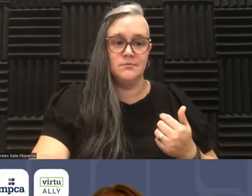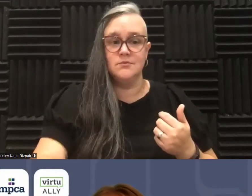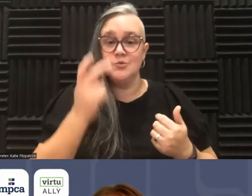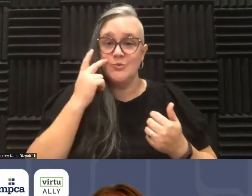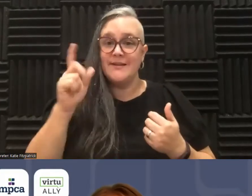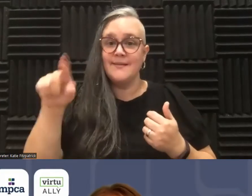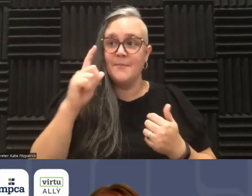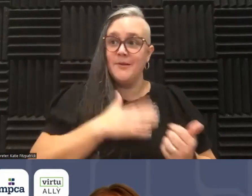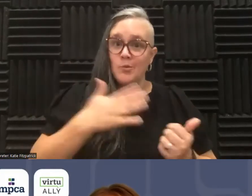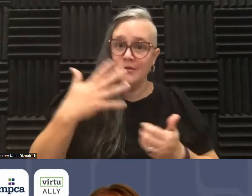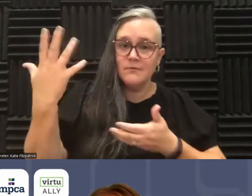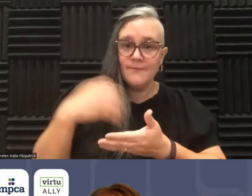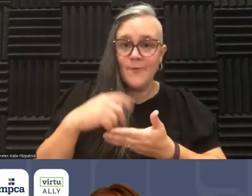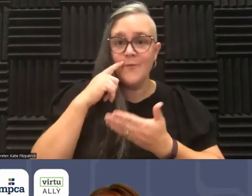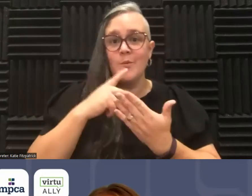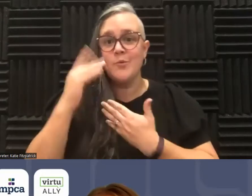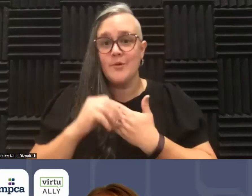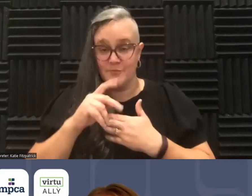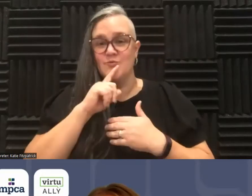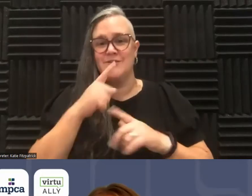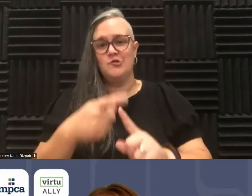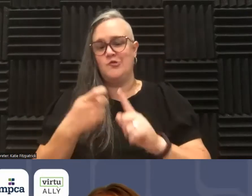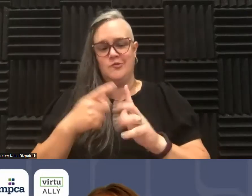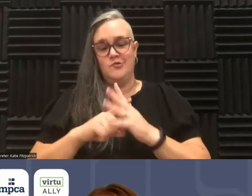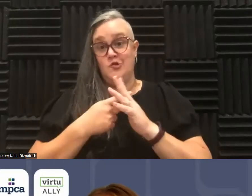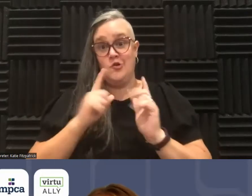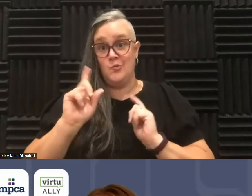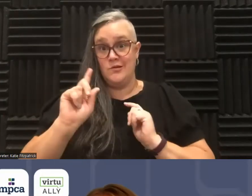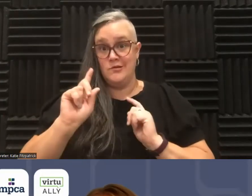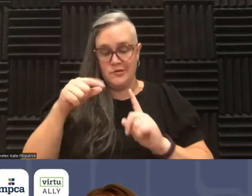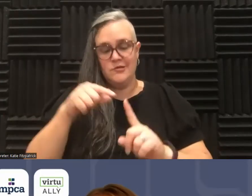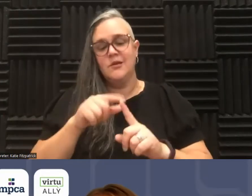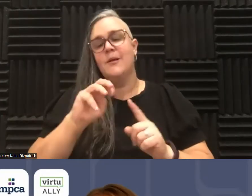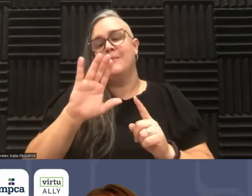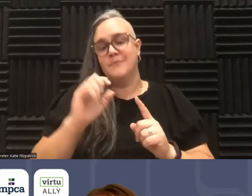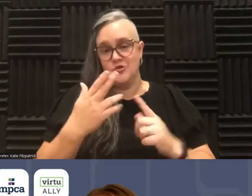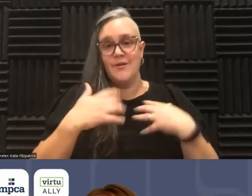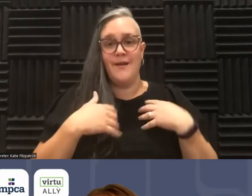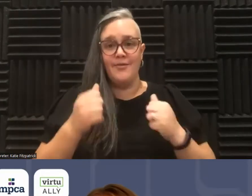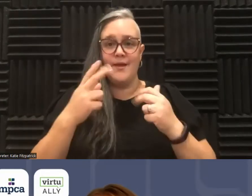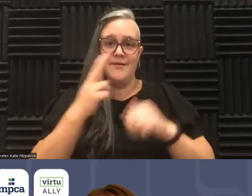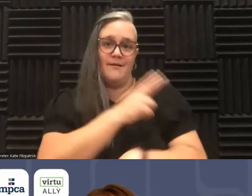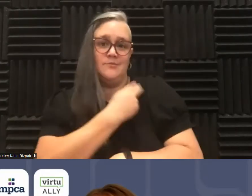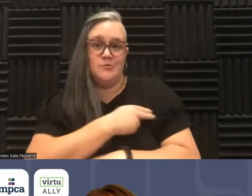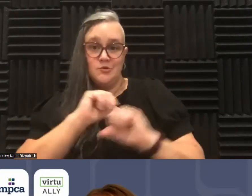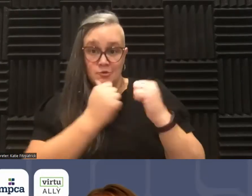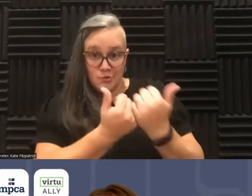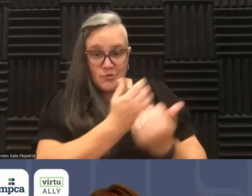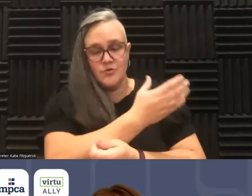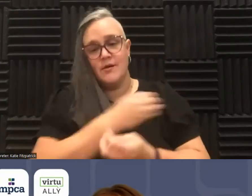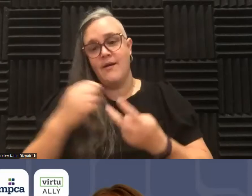those programs is part of the Michigan Health and Hospital Association, as well as the